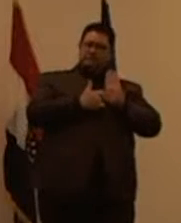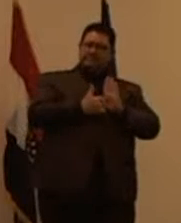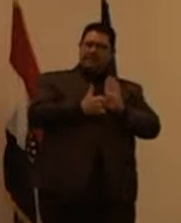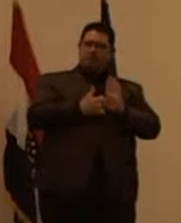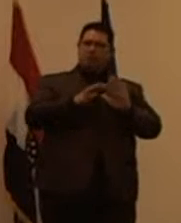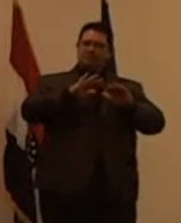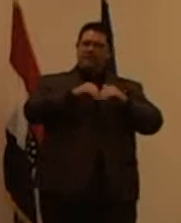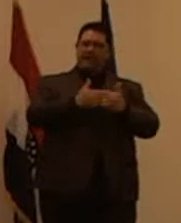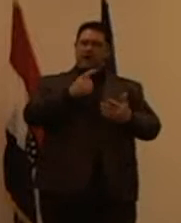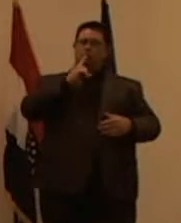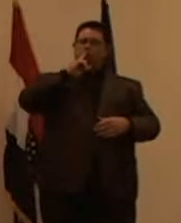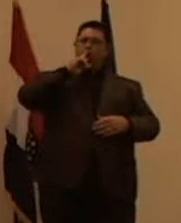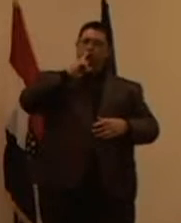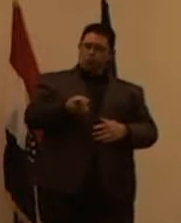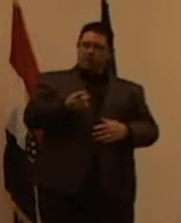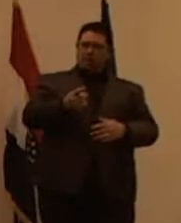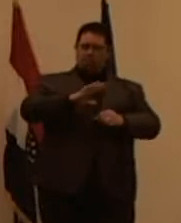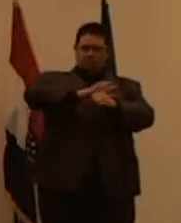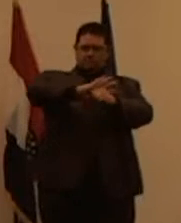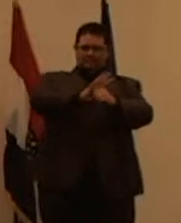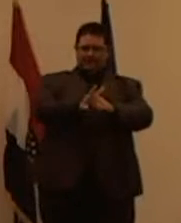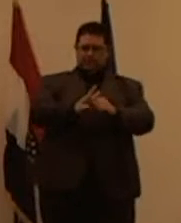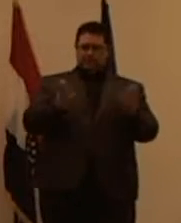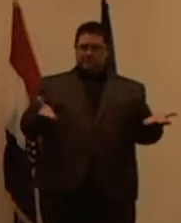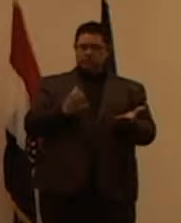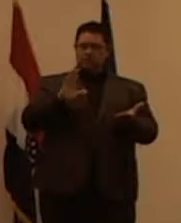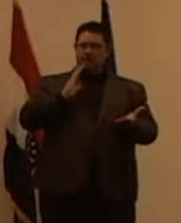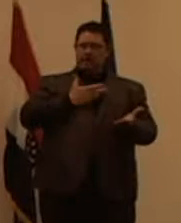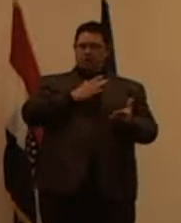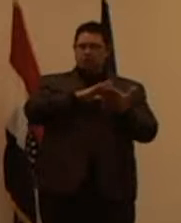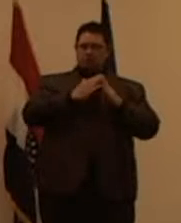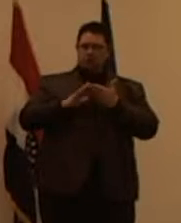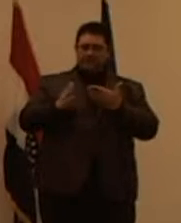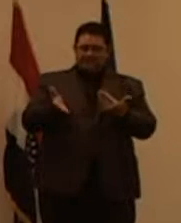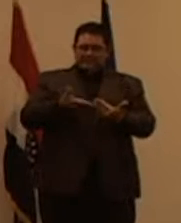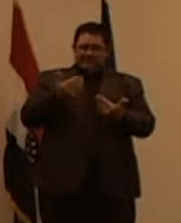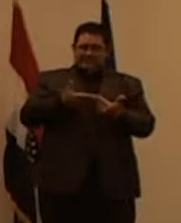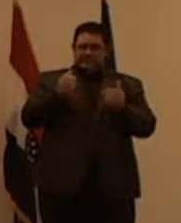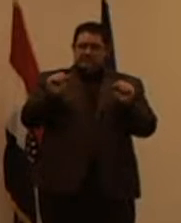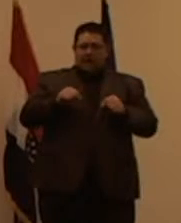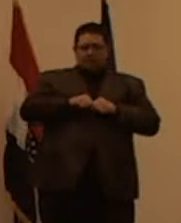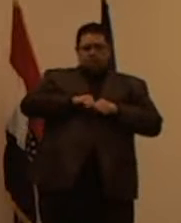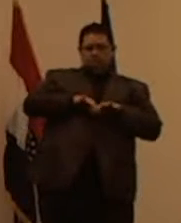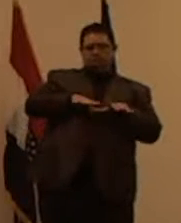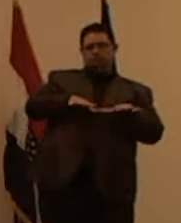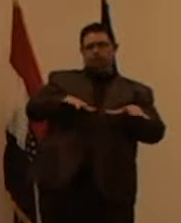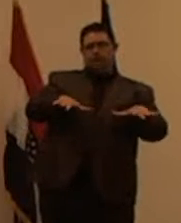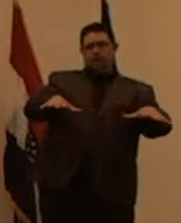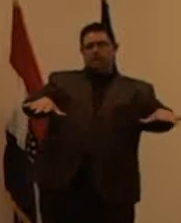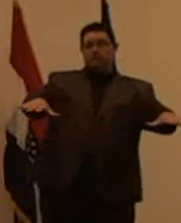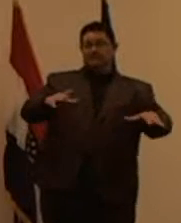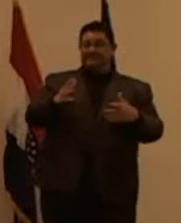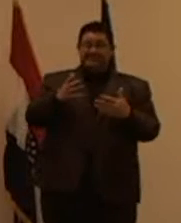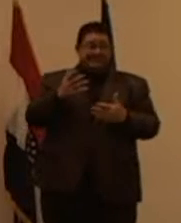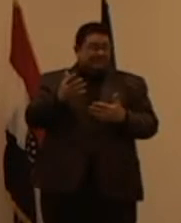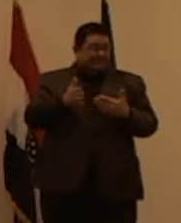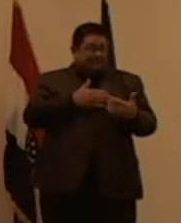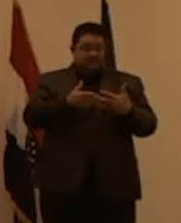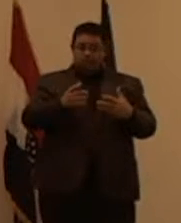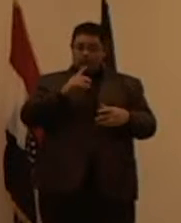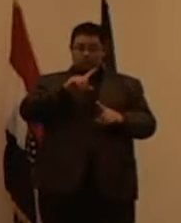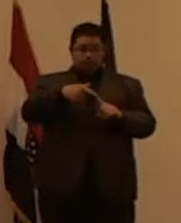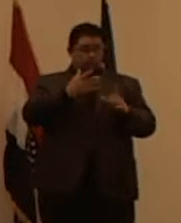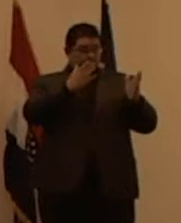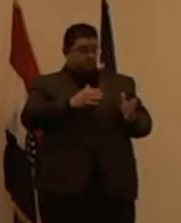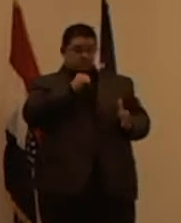very real this virus is in our community and how easily it can spread from person to person, even when someone doesn't have